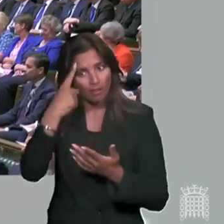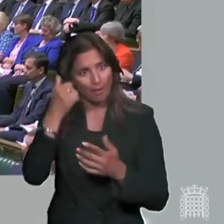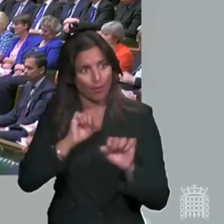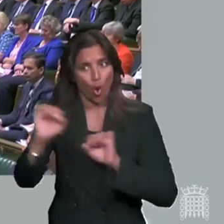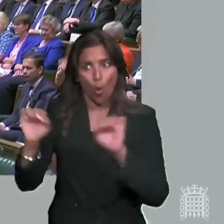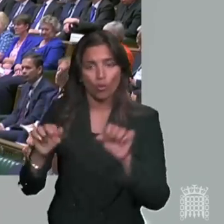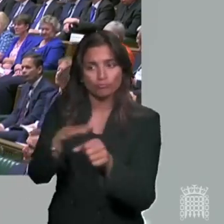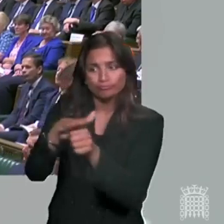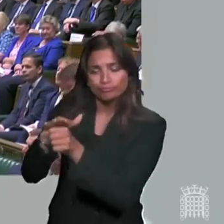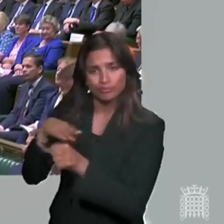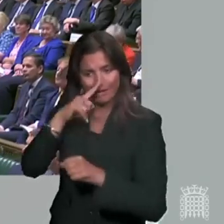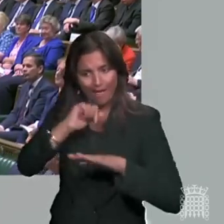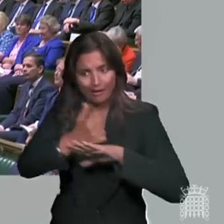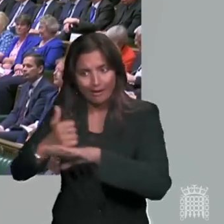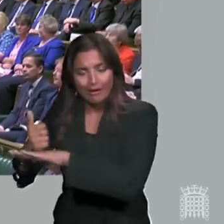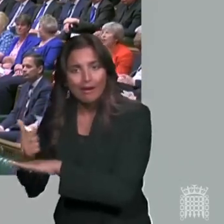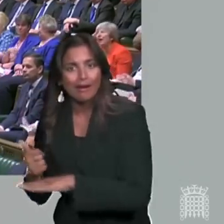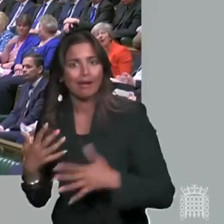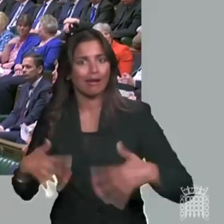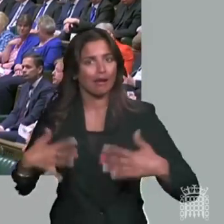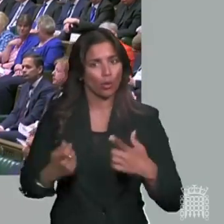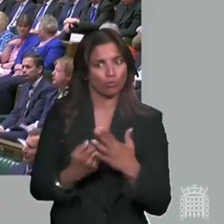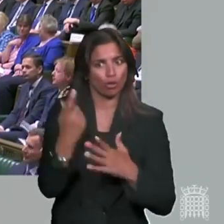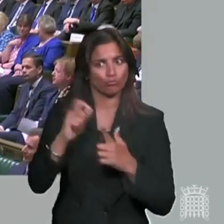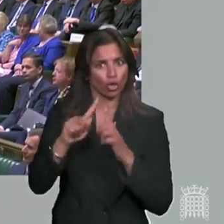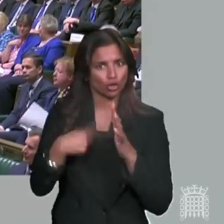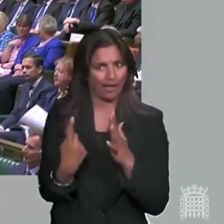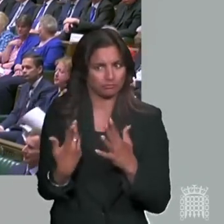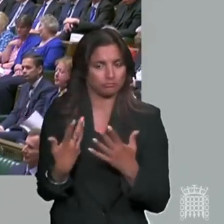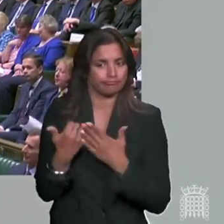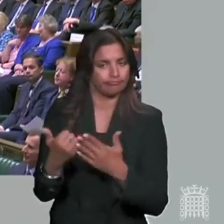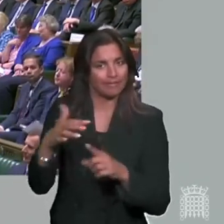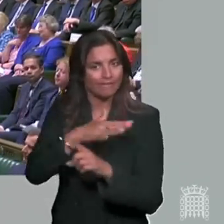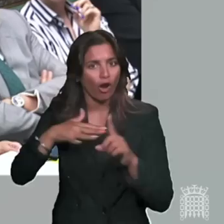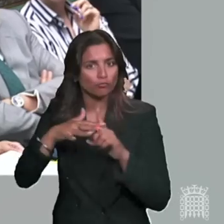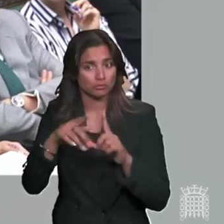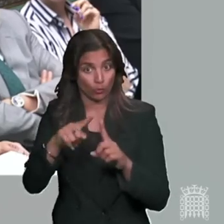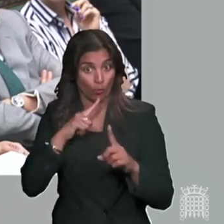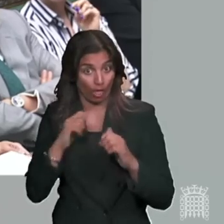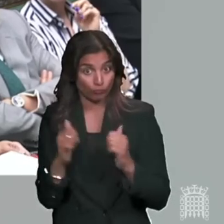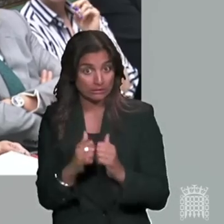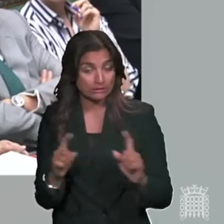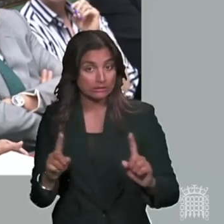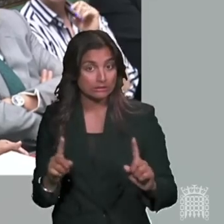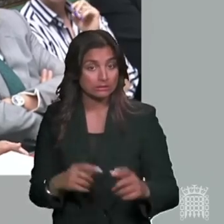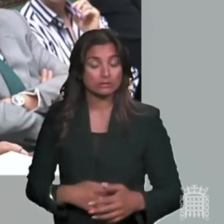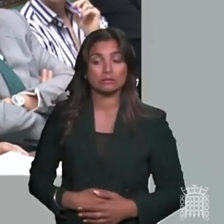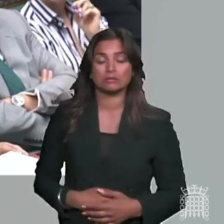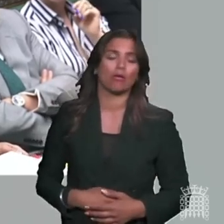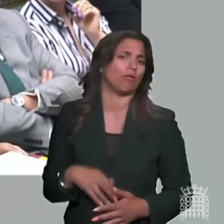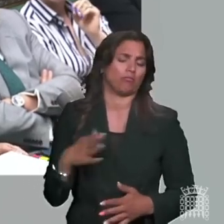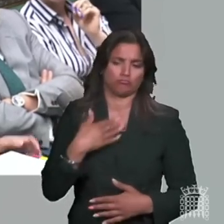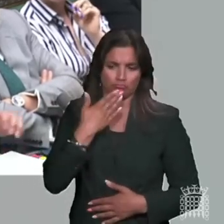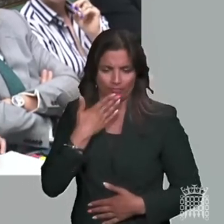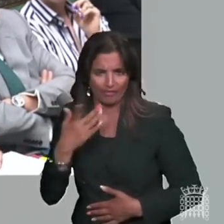constituencies? Prime Minister. Well, can I thank my honourable friend for his work on this report? I know it's an area that he's rightly passionate about. The government